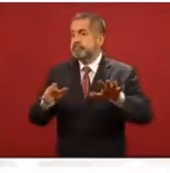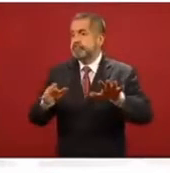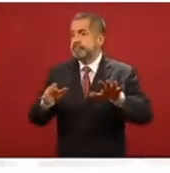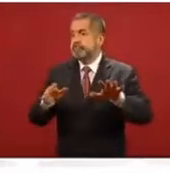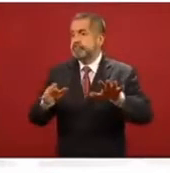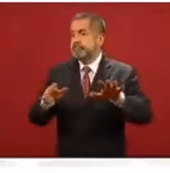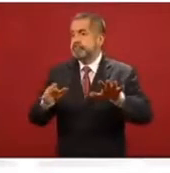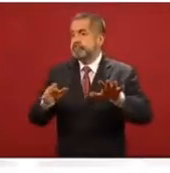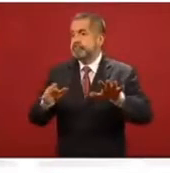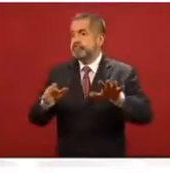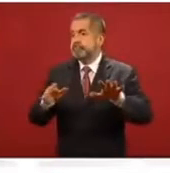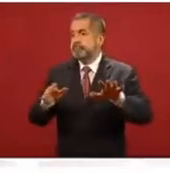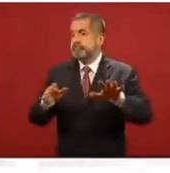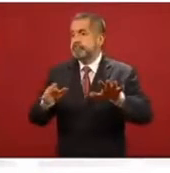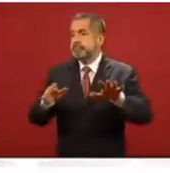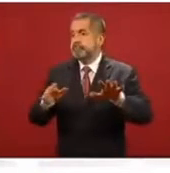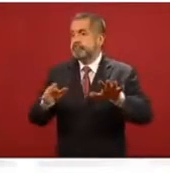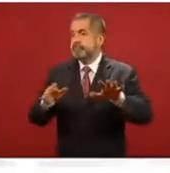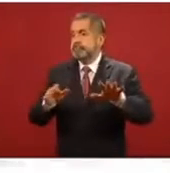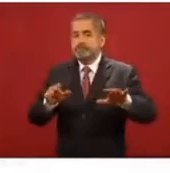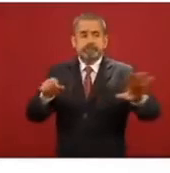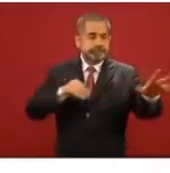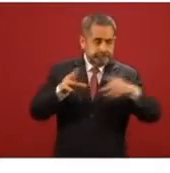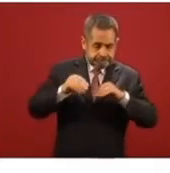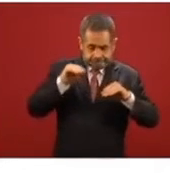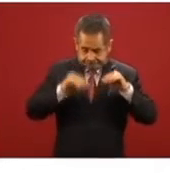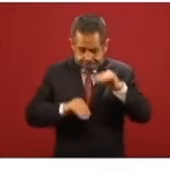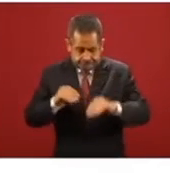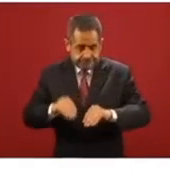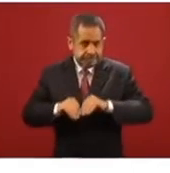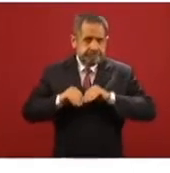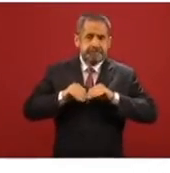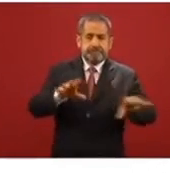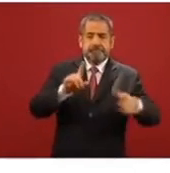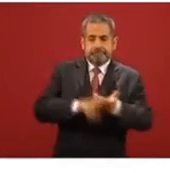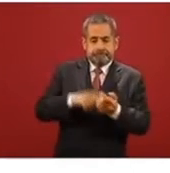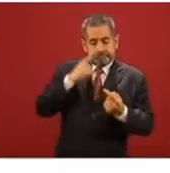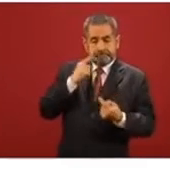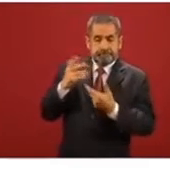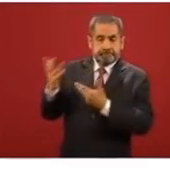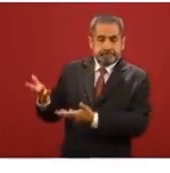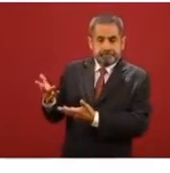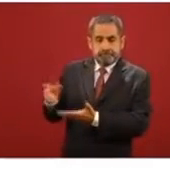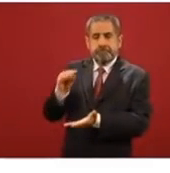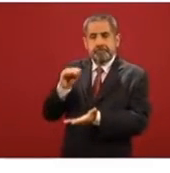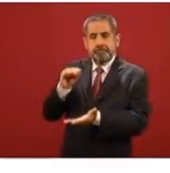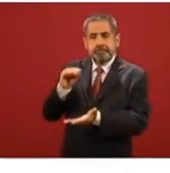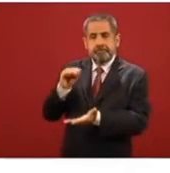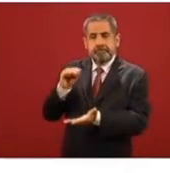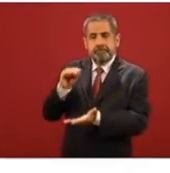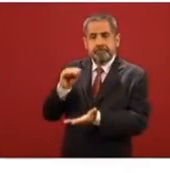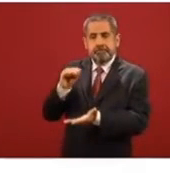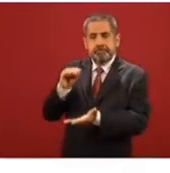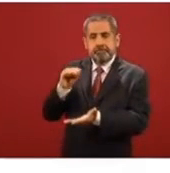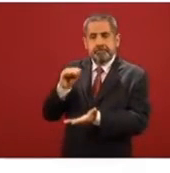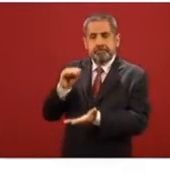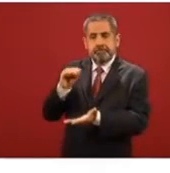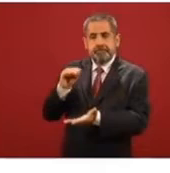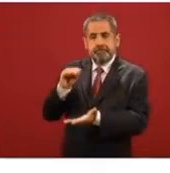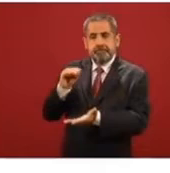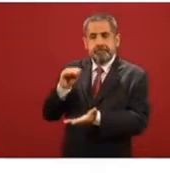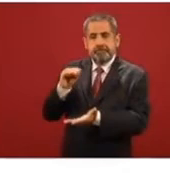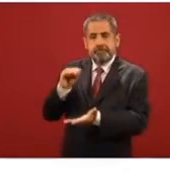Okay, so I'm going to go on. Y lo que podemos apreciar, And y lo what, seguimos poniendo por and what we